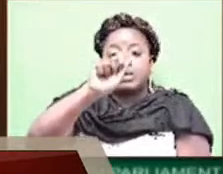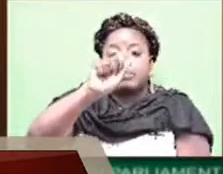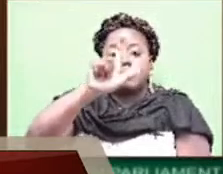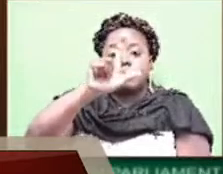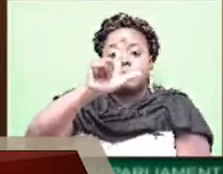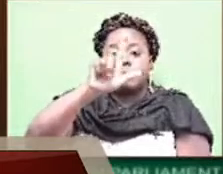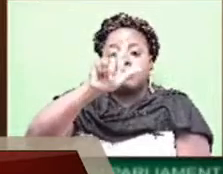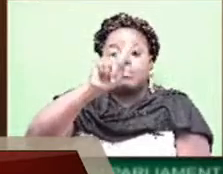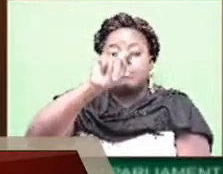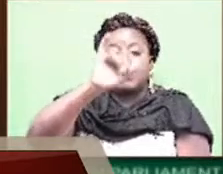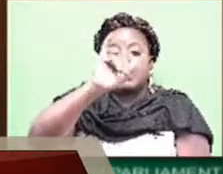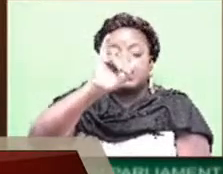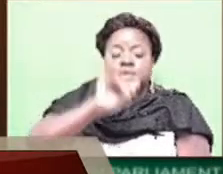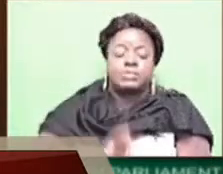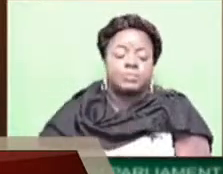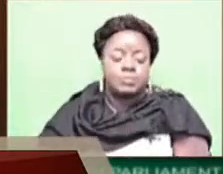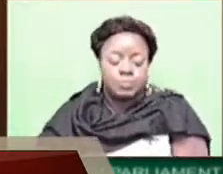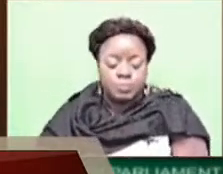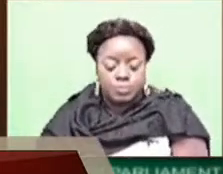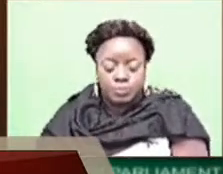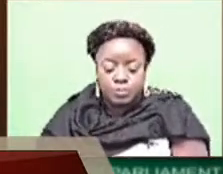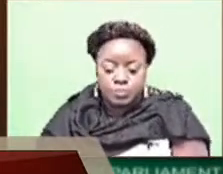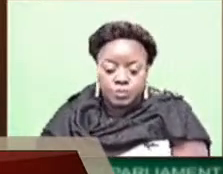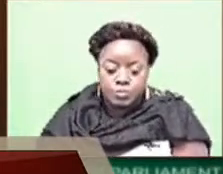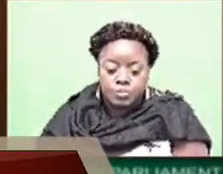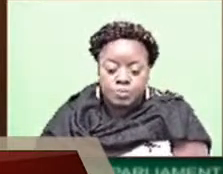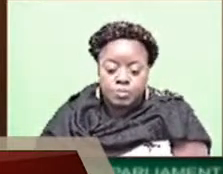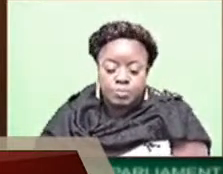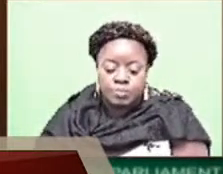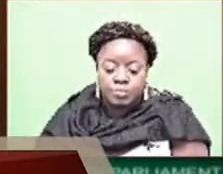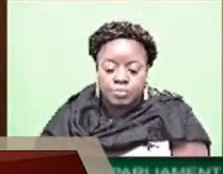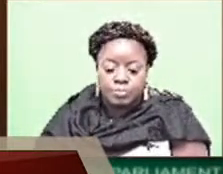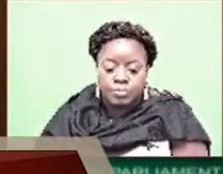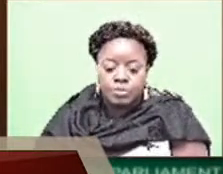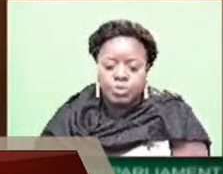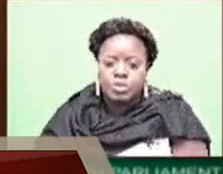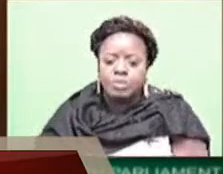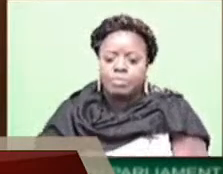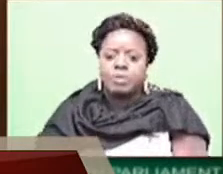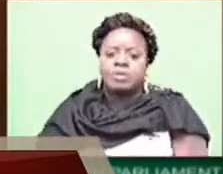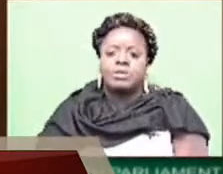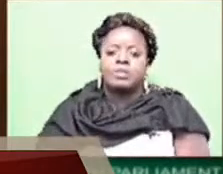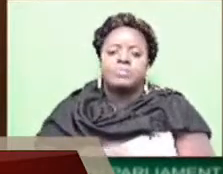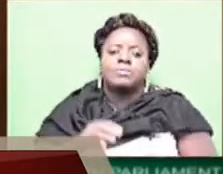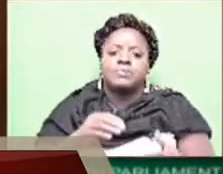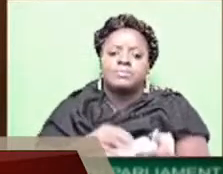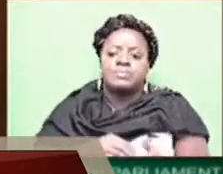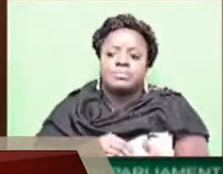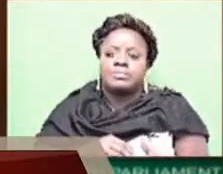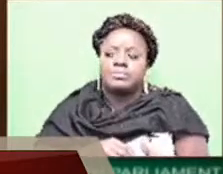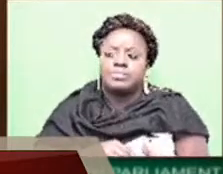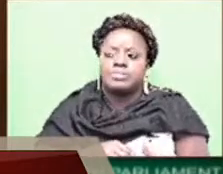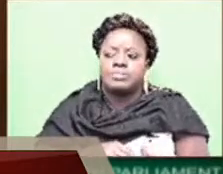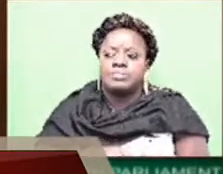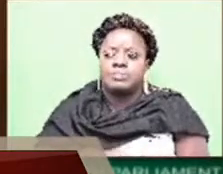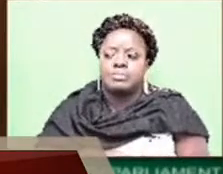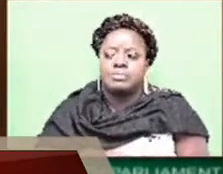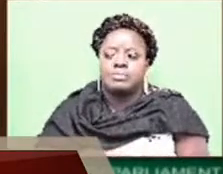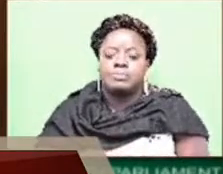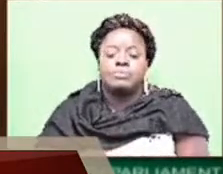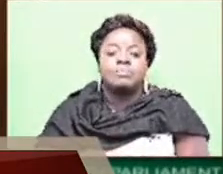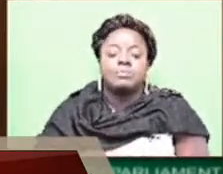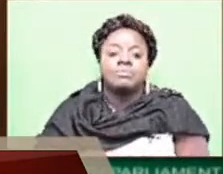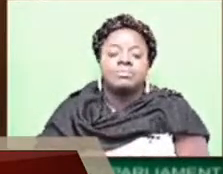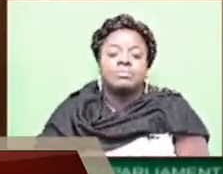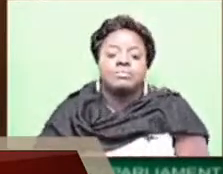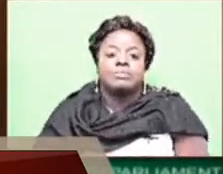2, we also allow for penalties by way of electronic payments into an out-of-court act in 2018. In other